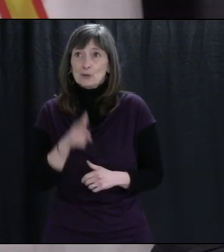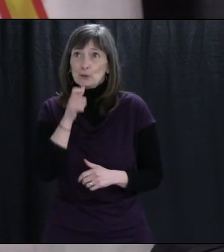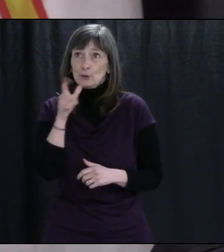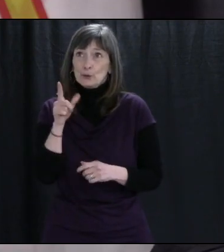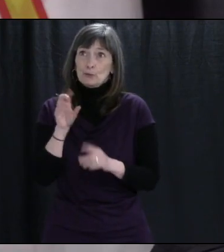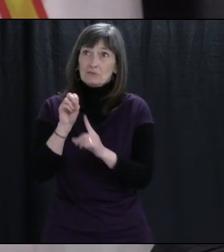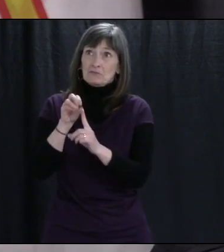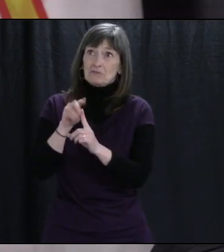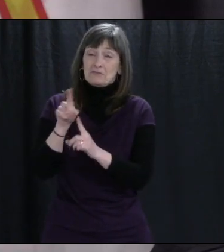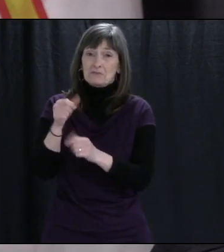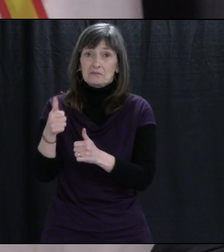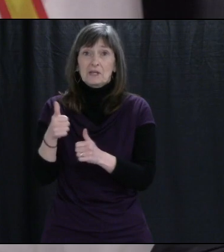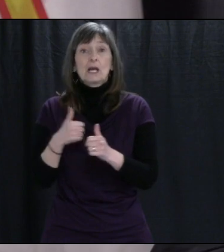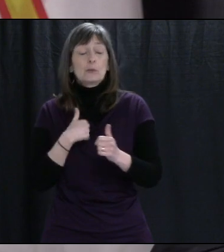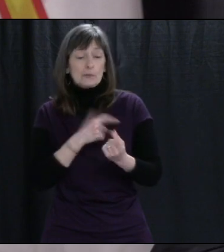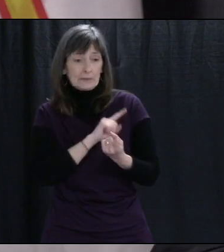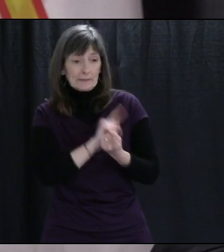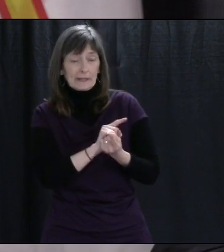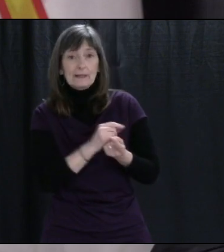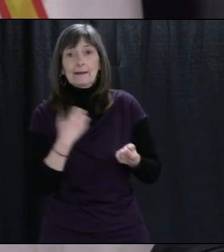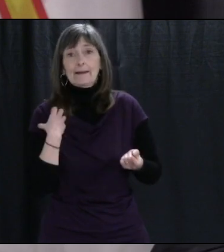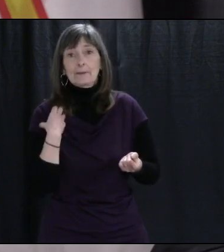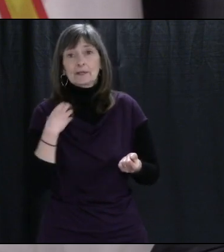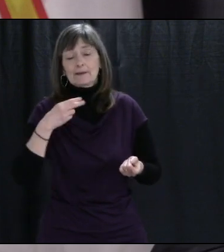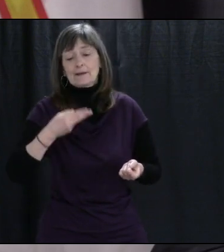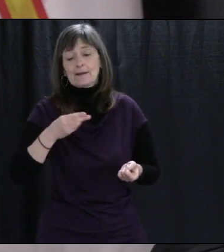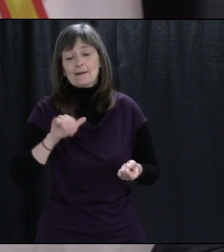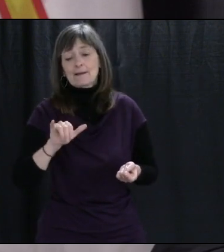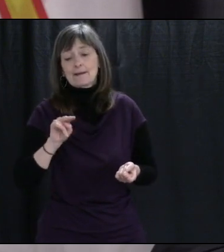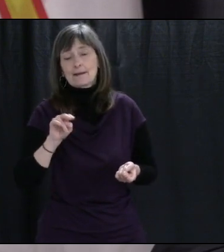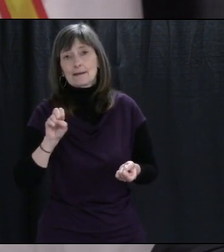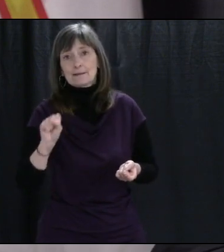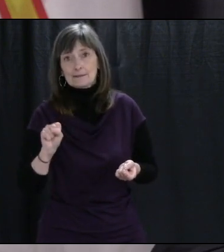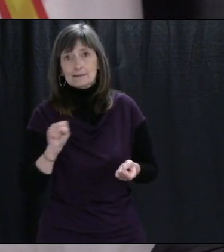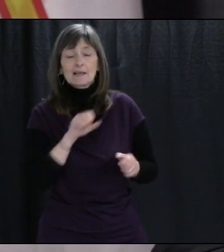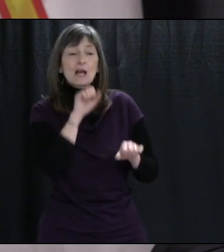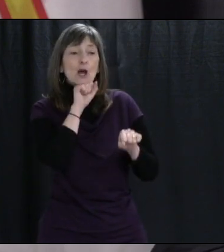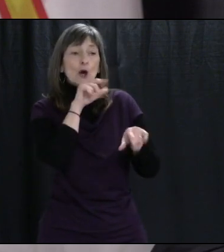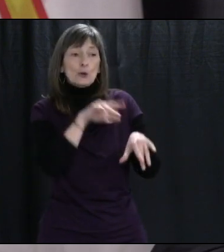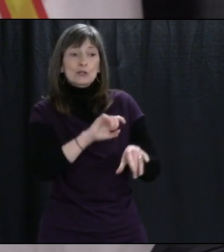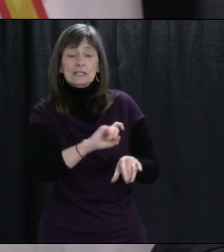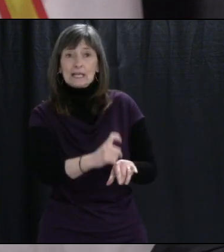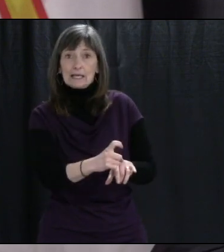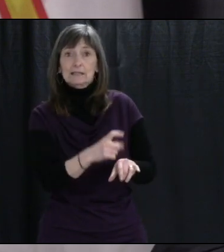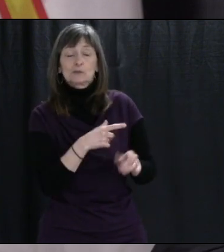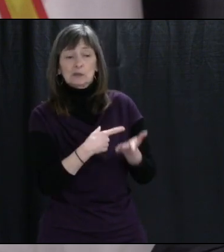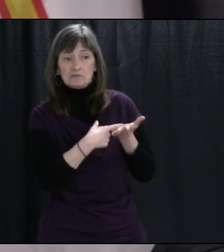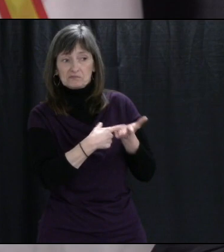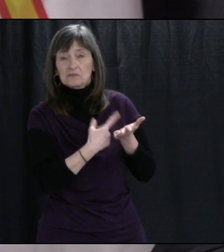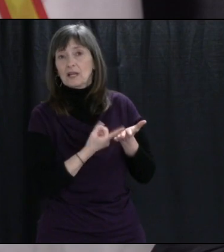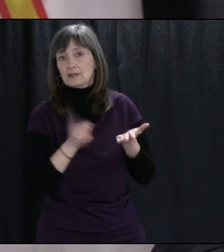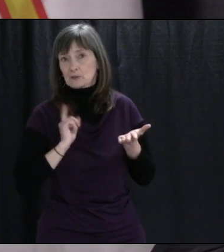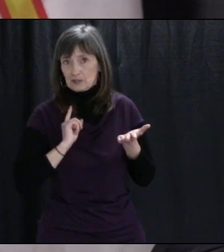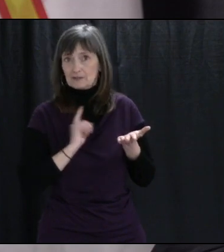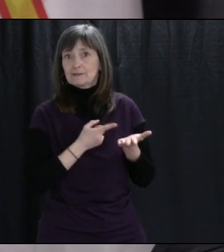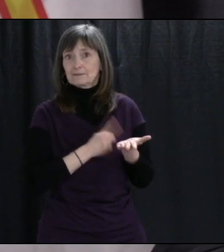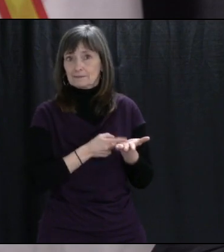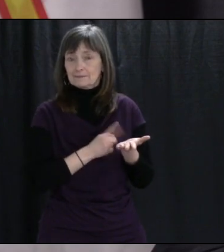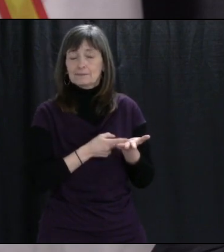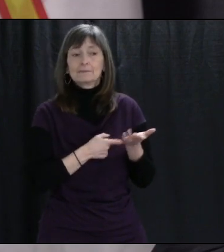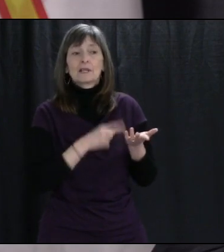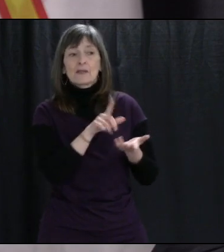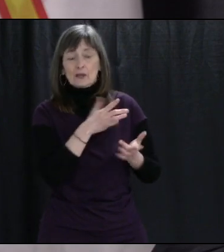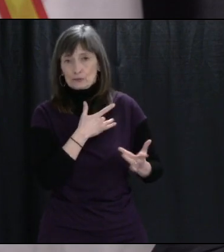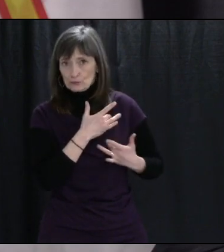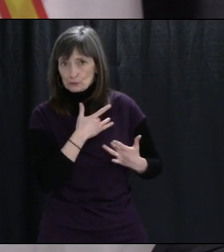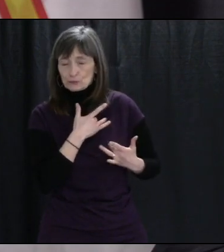yes, we've met with Captain Hines and with OceanX and some of the officials at OceanX last week. We went over their concerns,